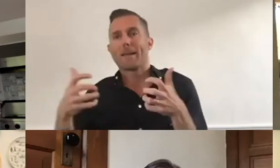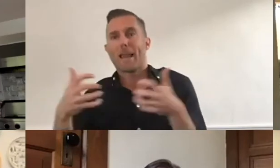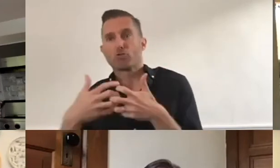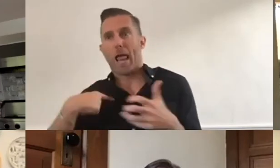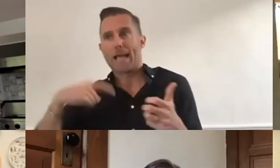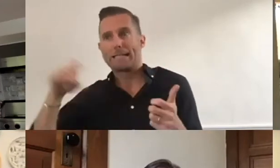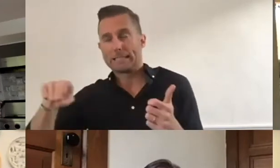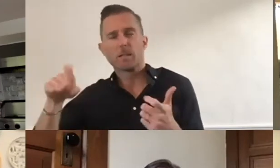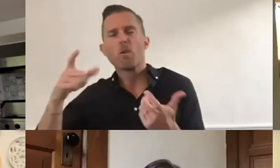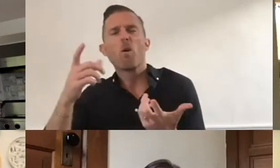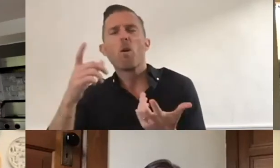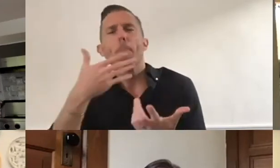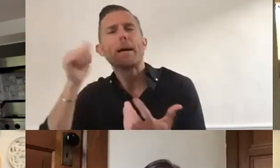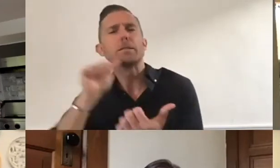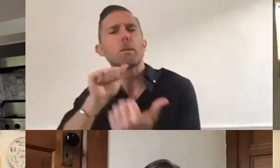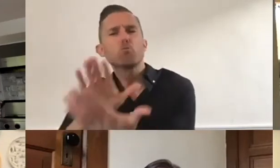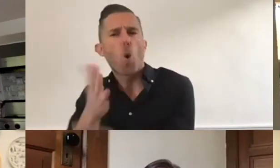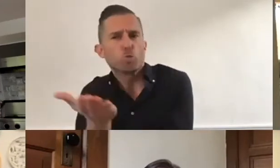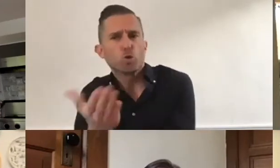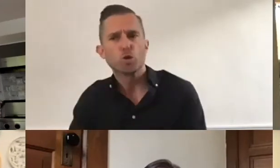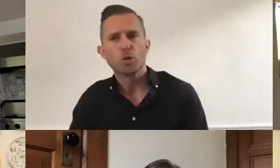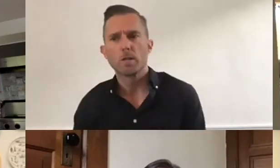approach?